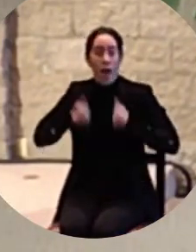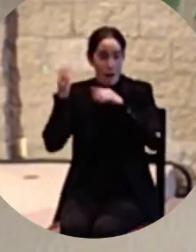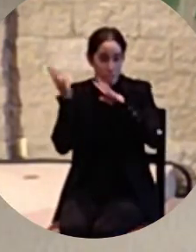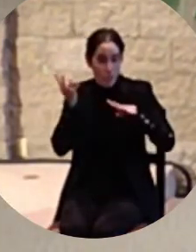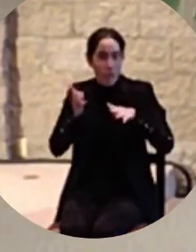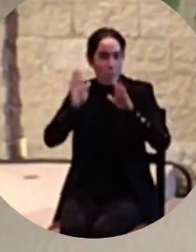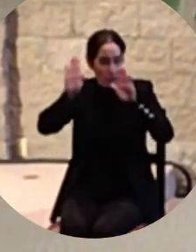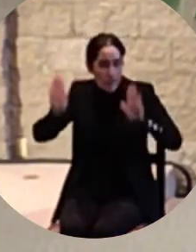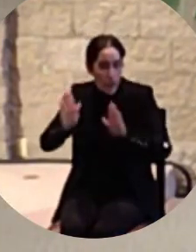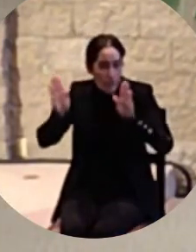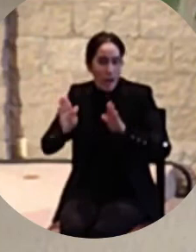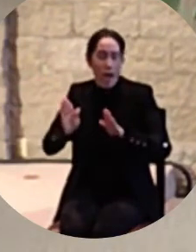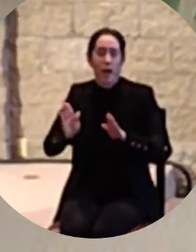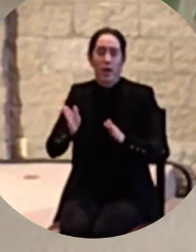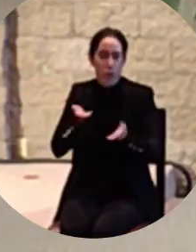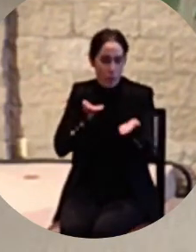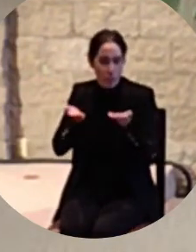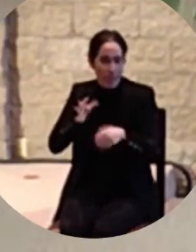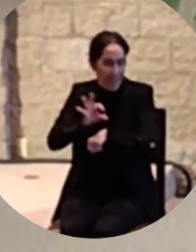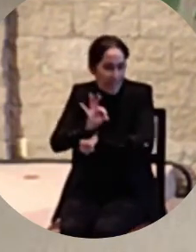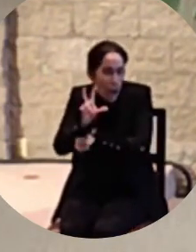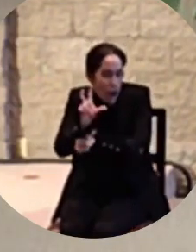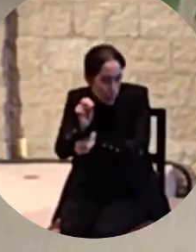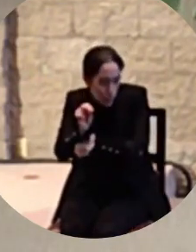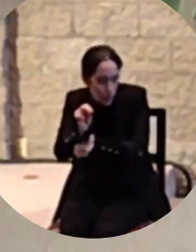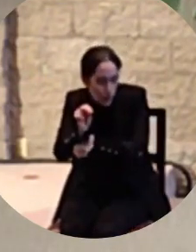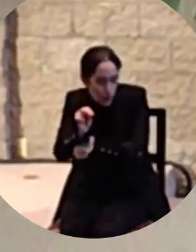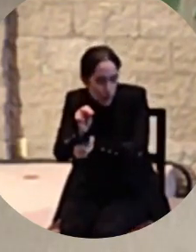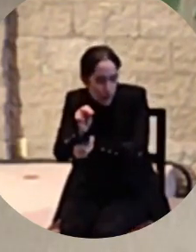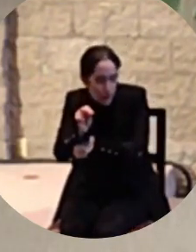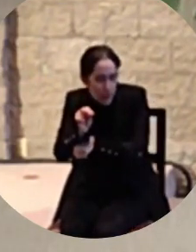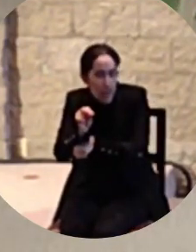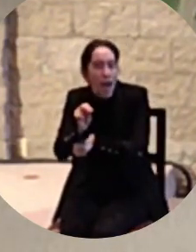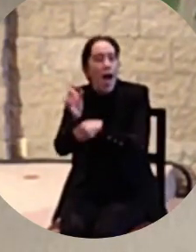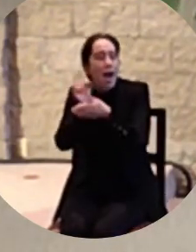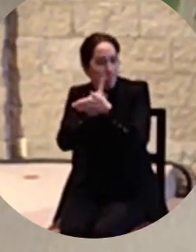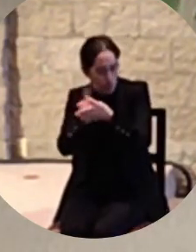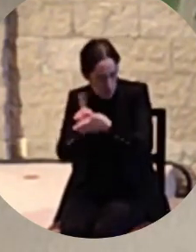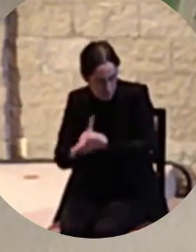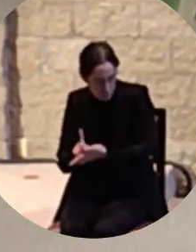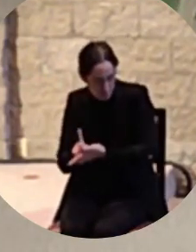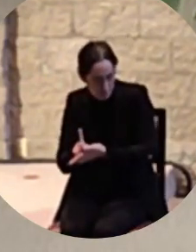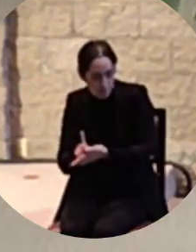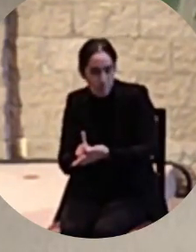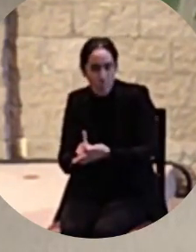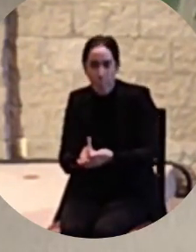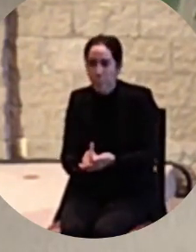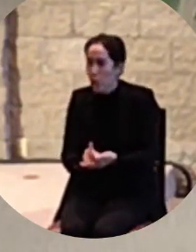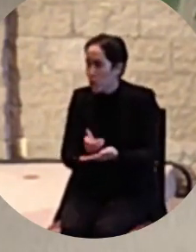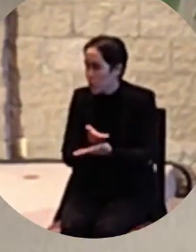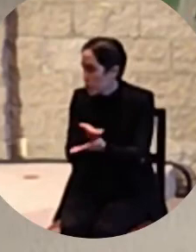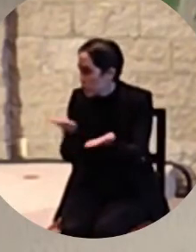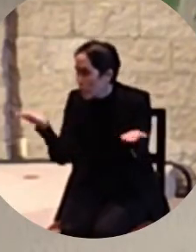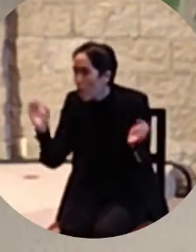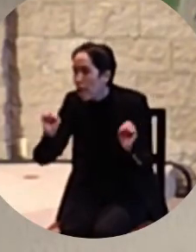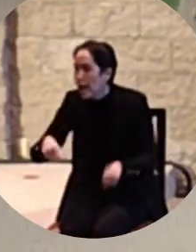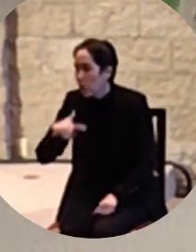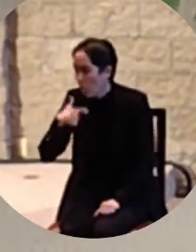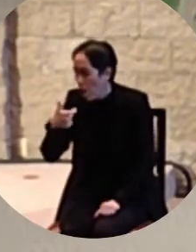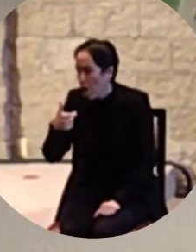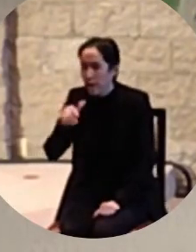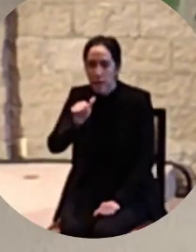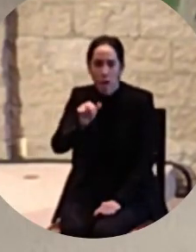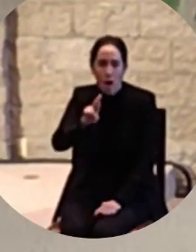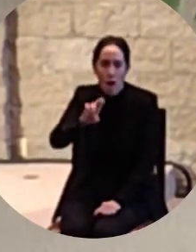at 9:30 a.m. Central Time every week. You can watch archive services